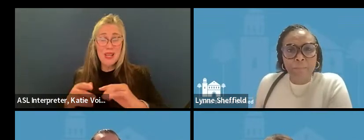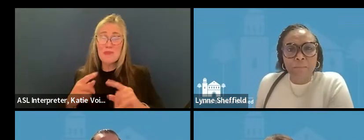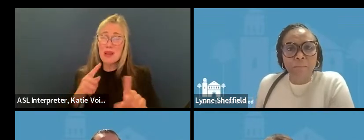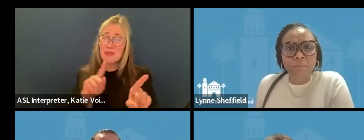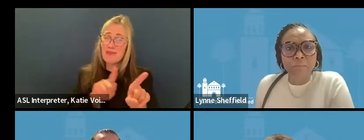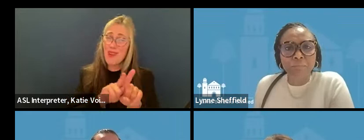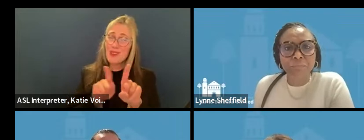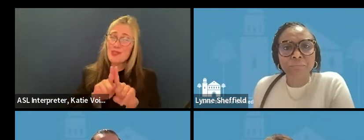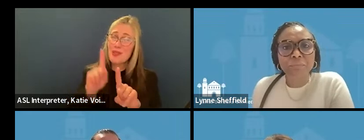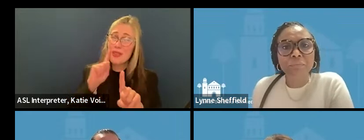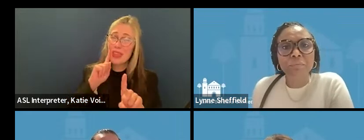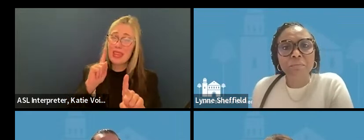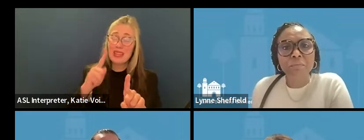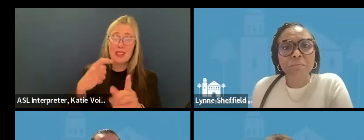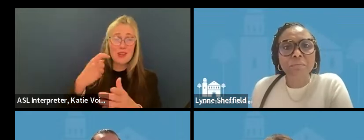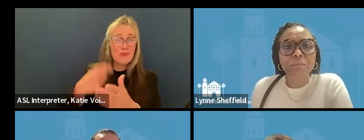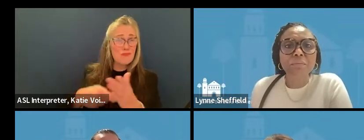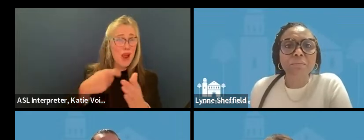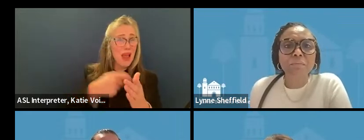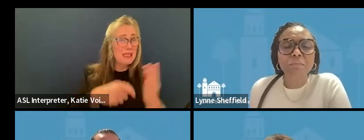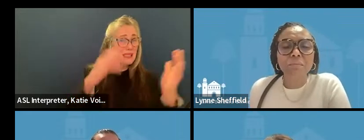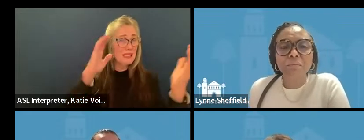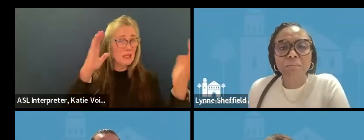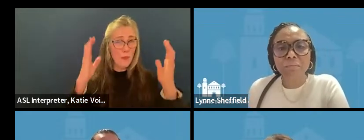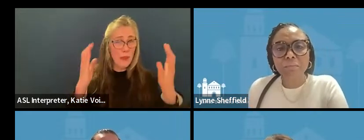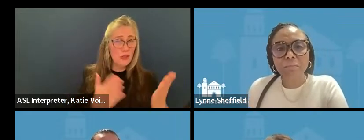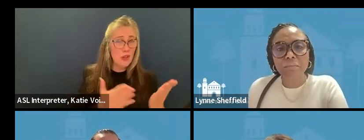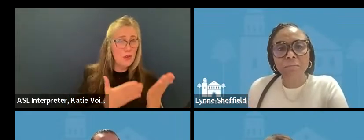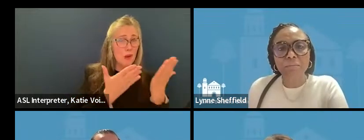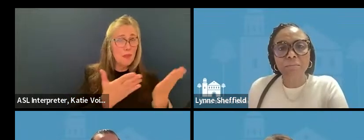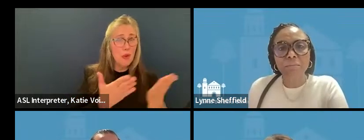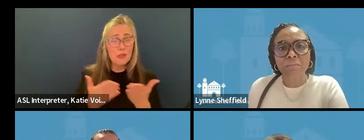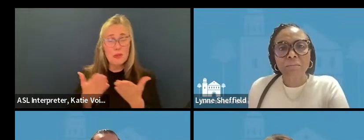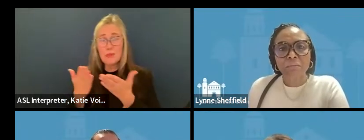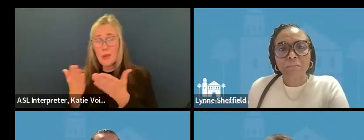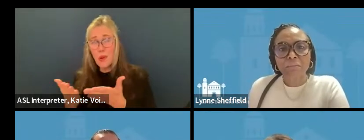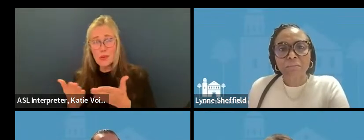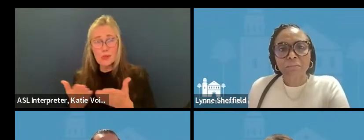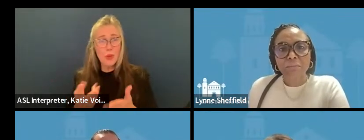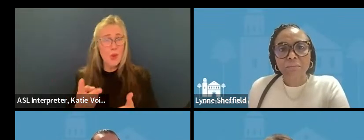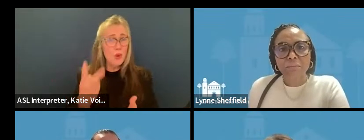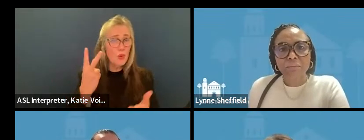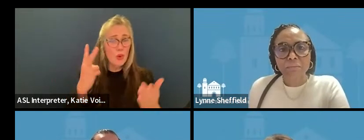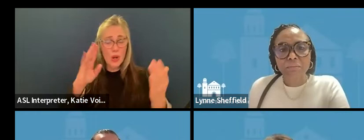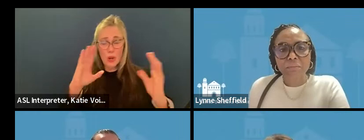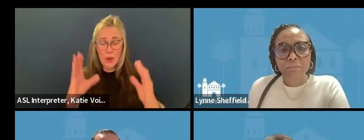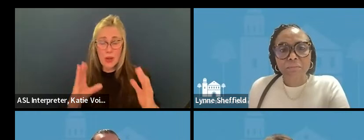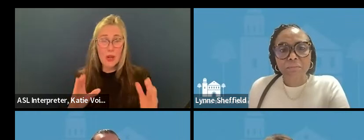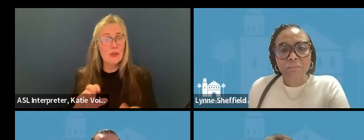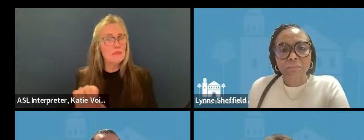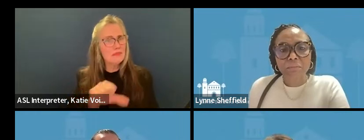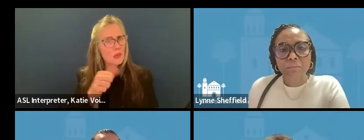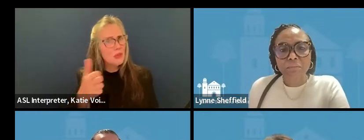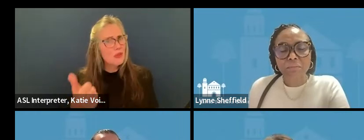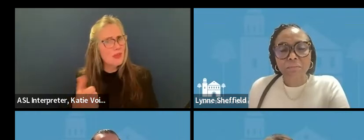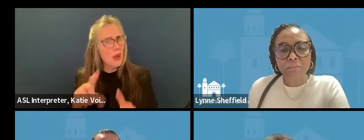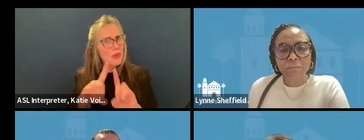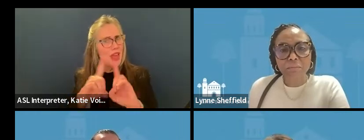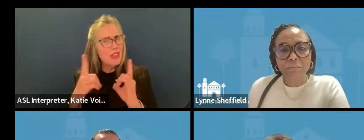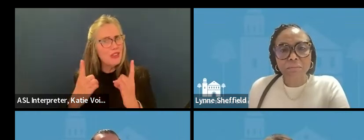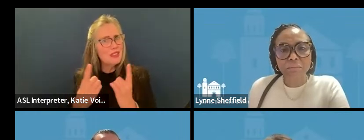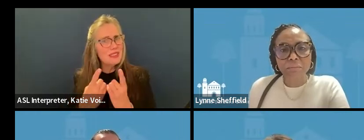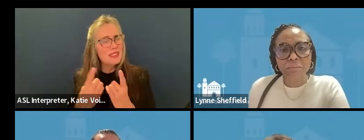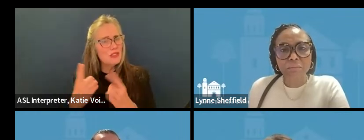are always good to get at least 2 proposals, just like we do with many other of our district functions. The requests